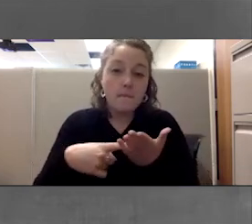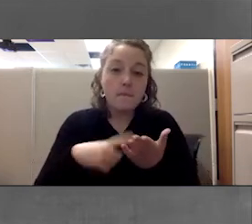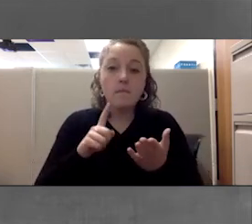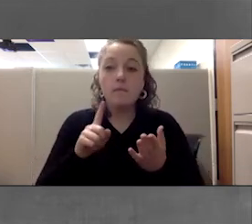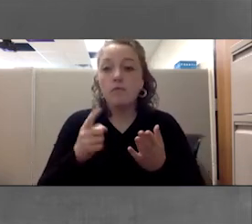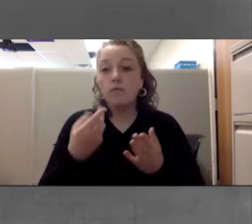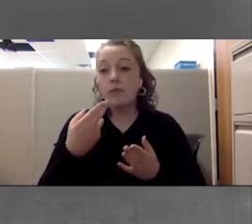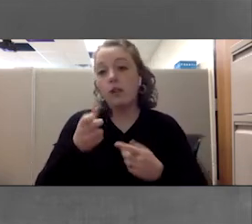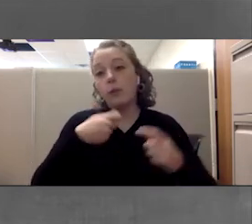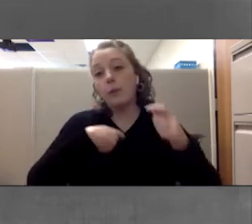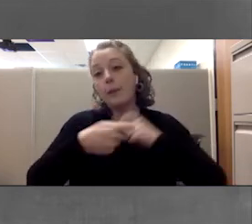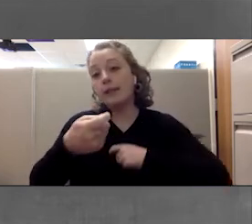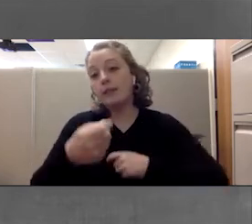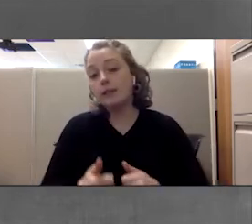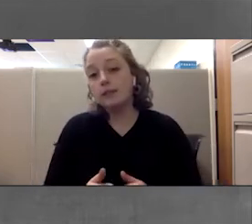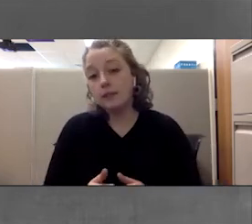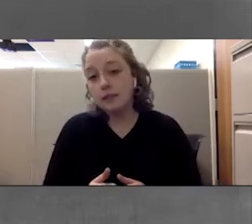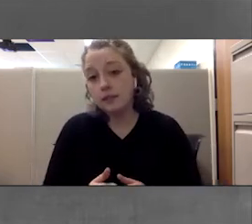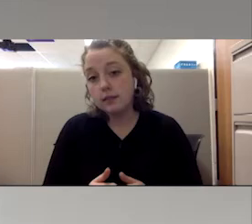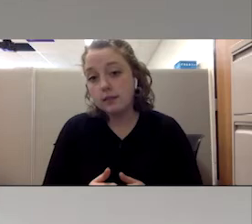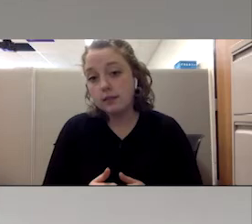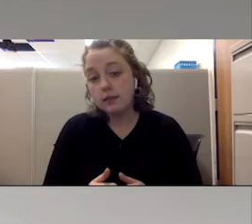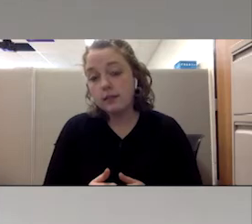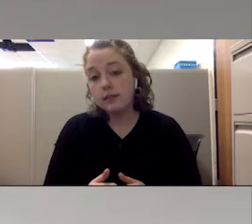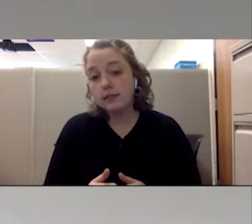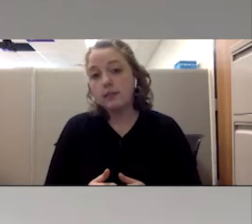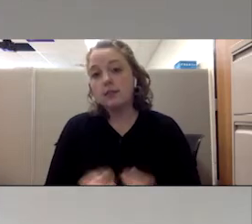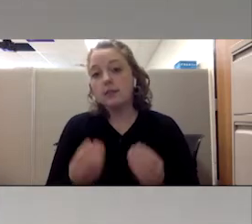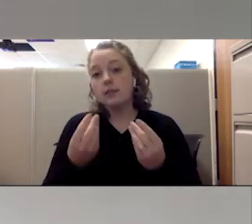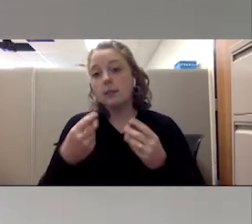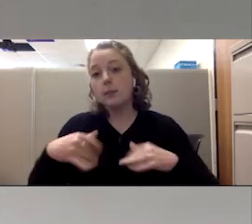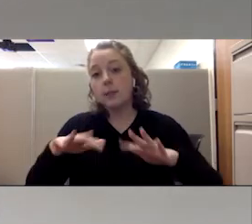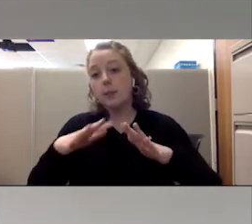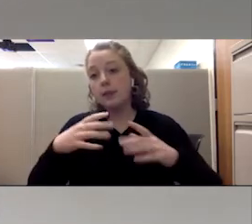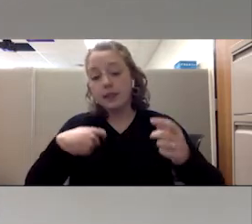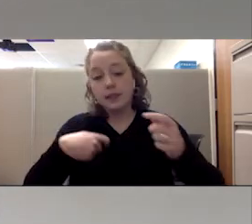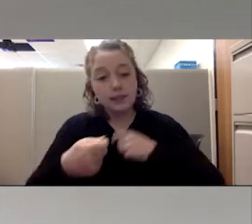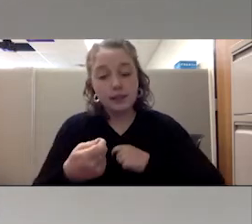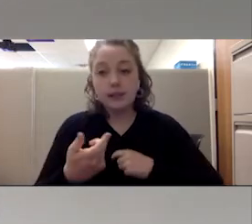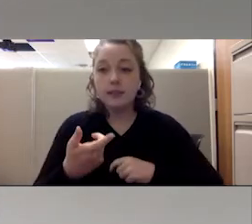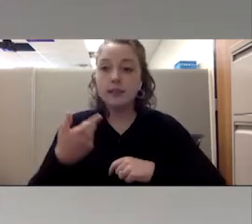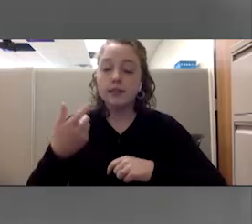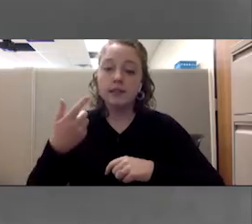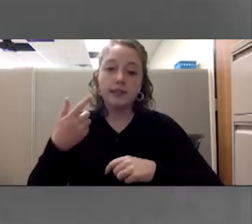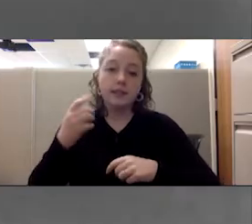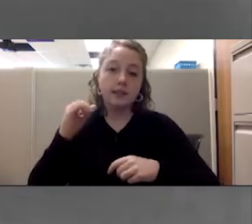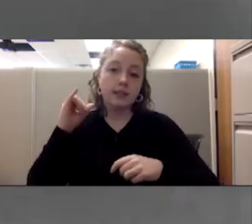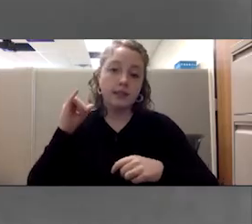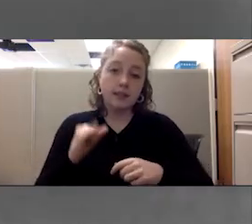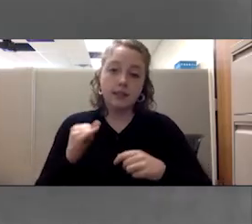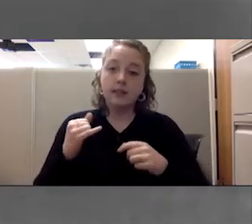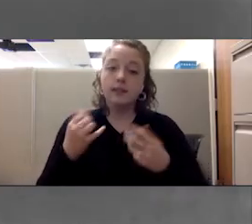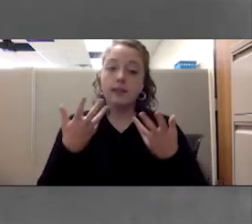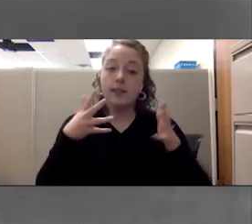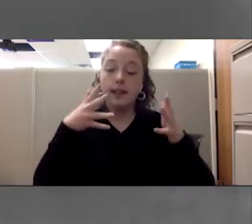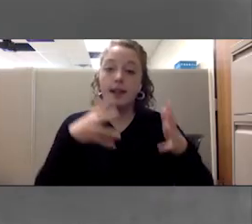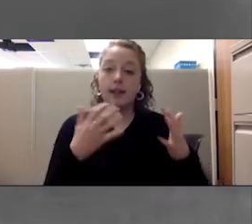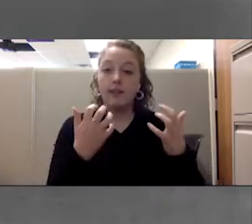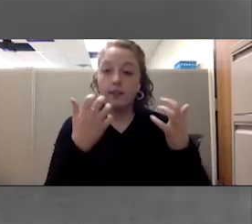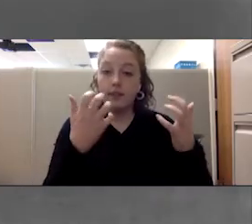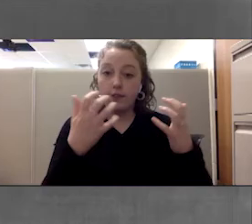high school, replace the facility across the property with facility conditions improvements and existing auditorium and new educational